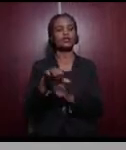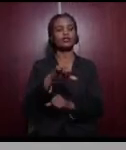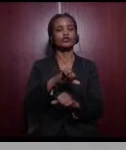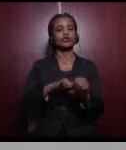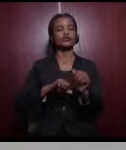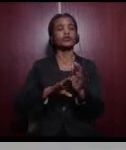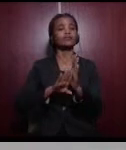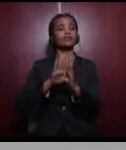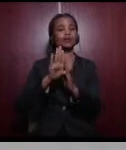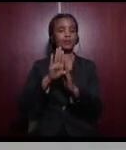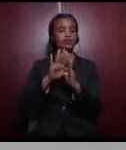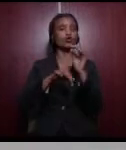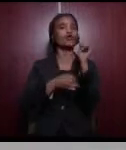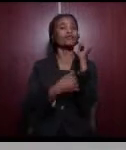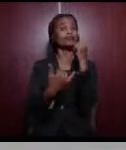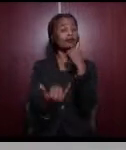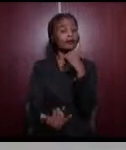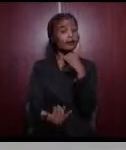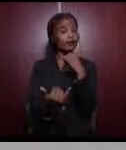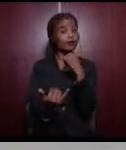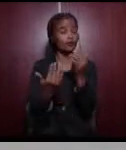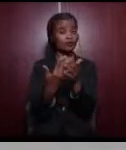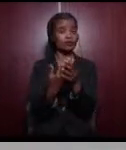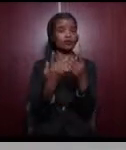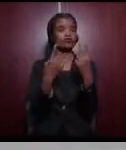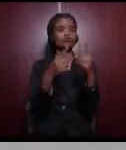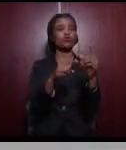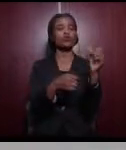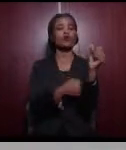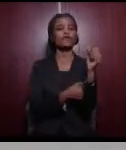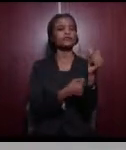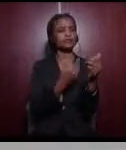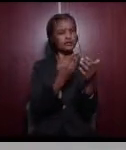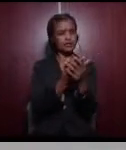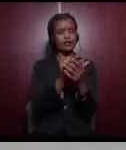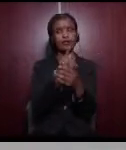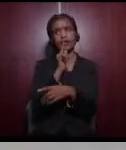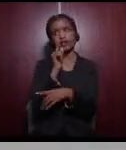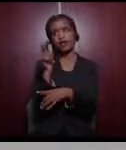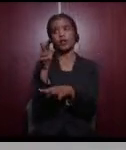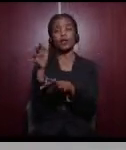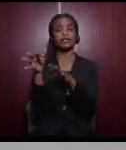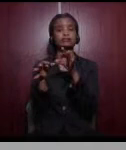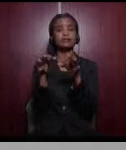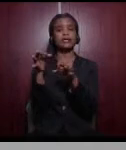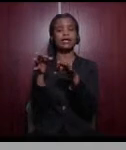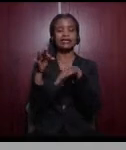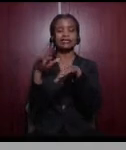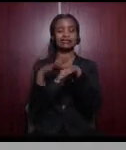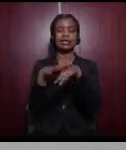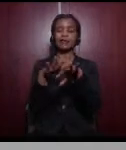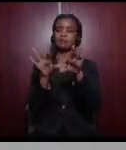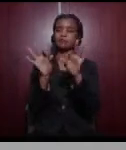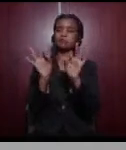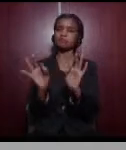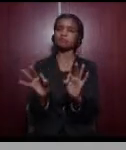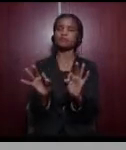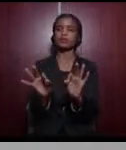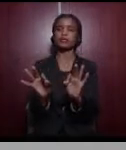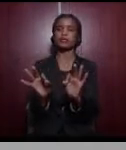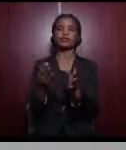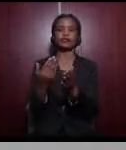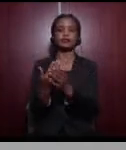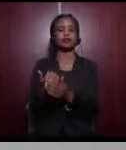offices hona jwanong, so that they can tell you and explain to you when is the right time to can be able to